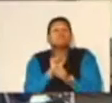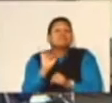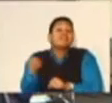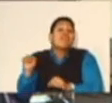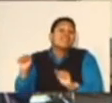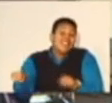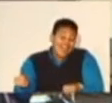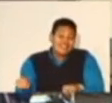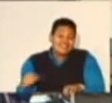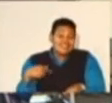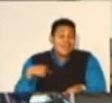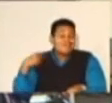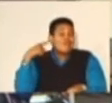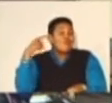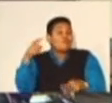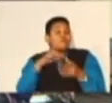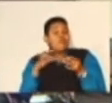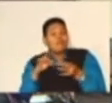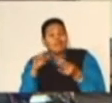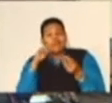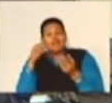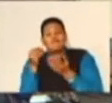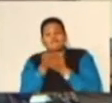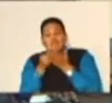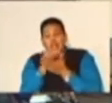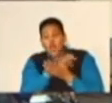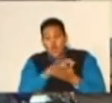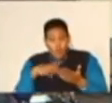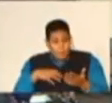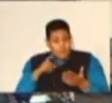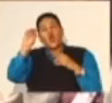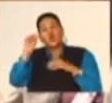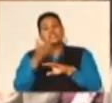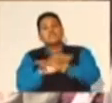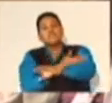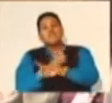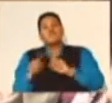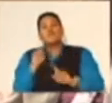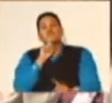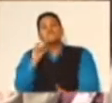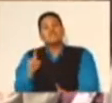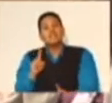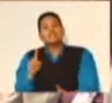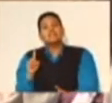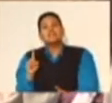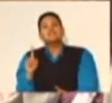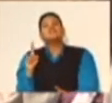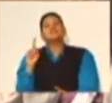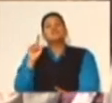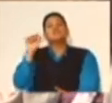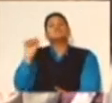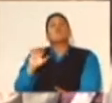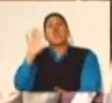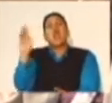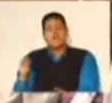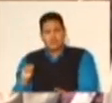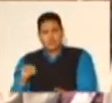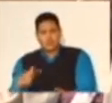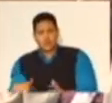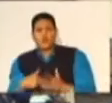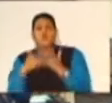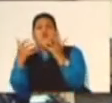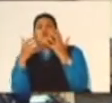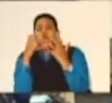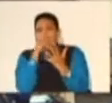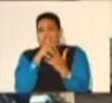Kingston to be like what Singapore is to Asia. We want Kingston, Jamaica, to